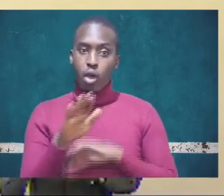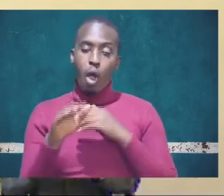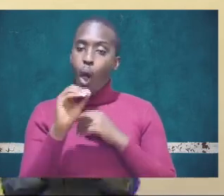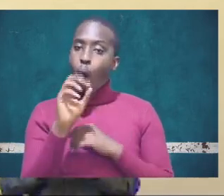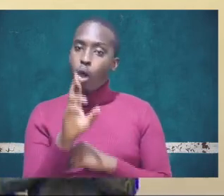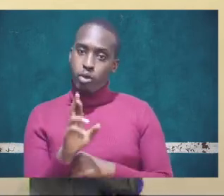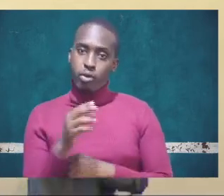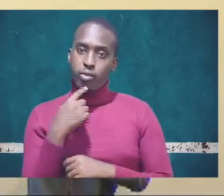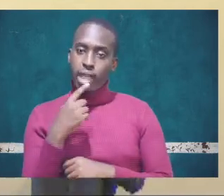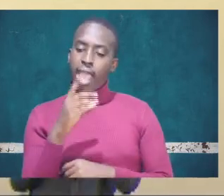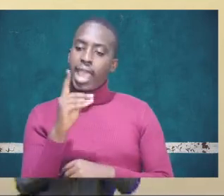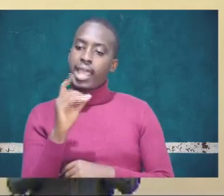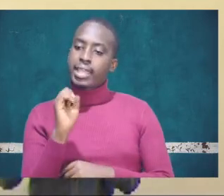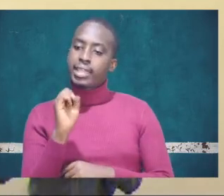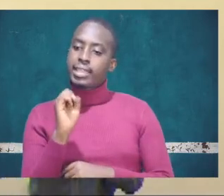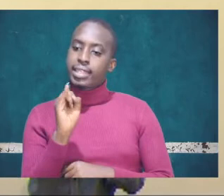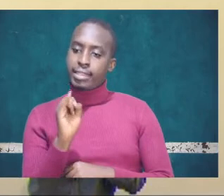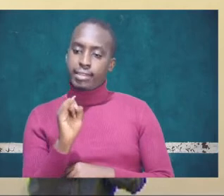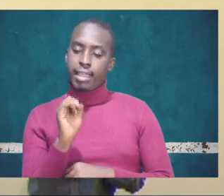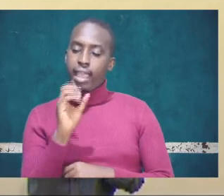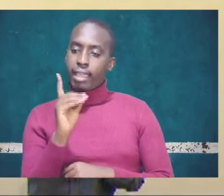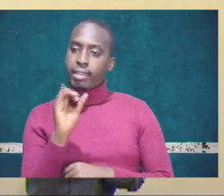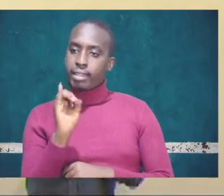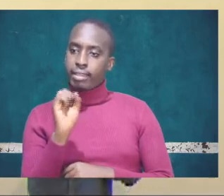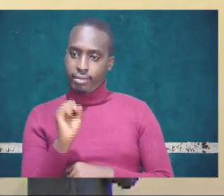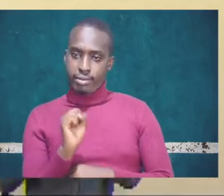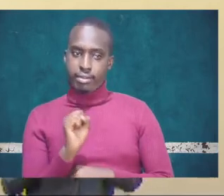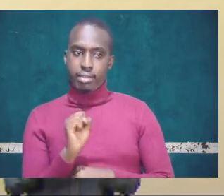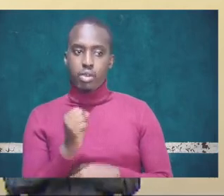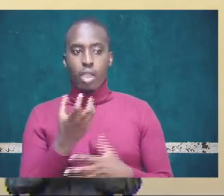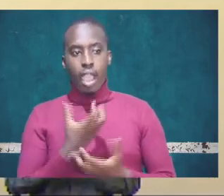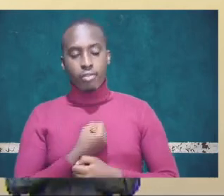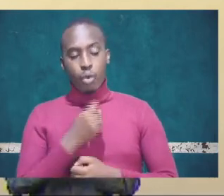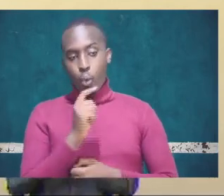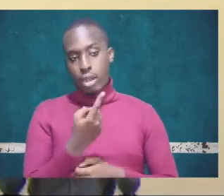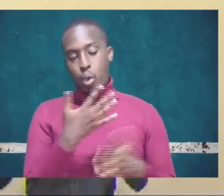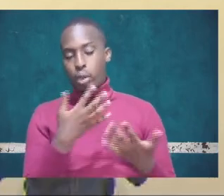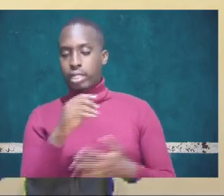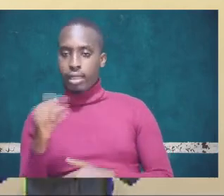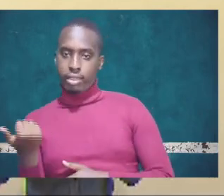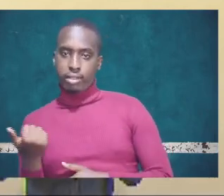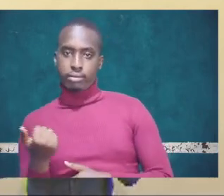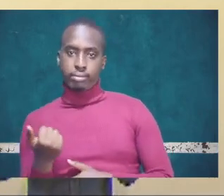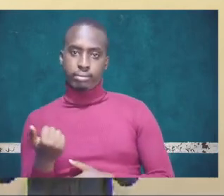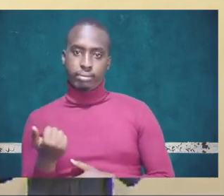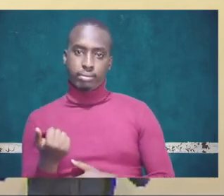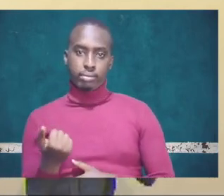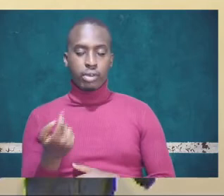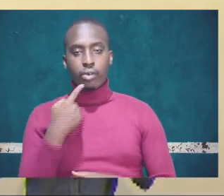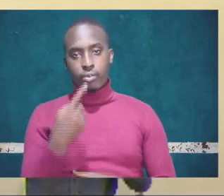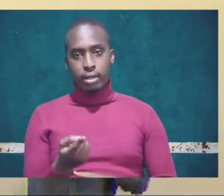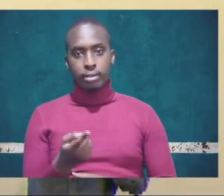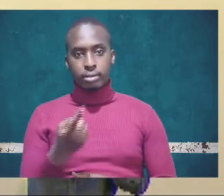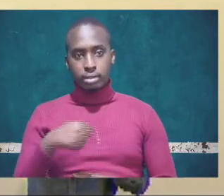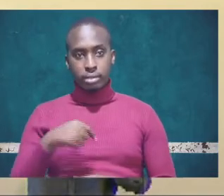means disjunction. We have one or the other. It means our statements,